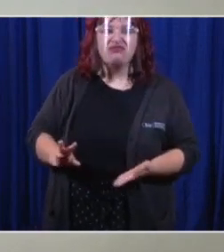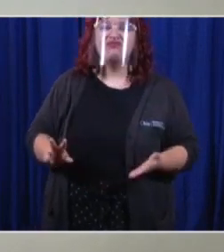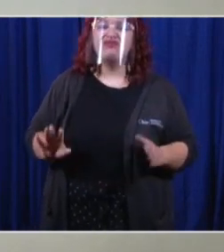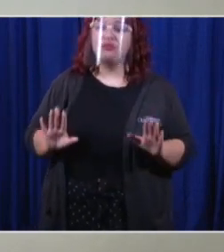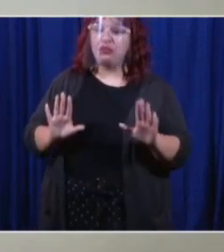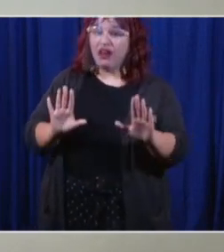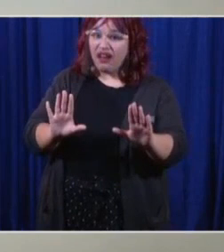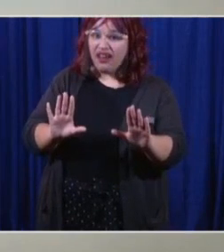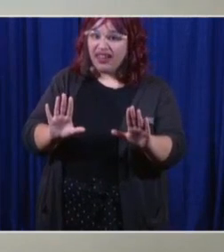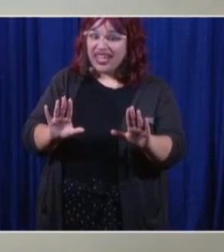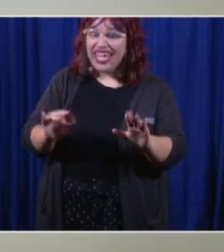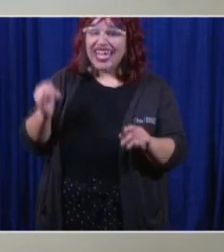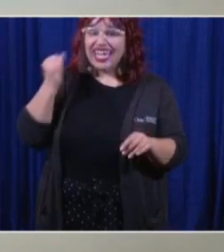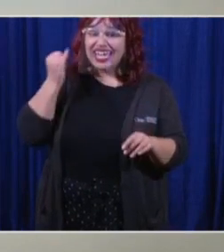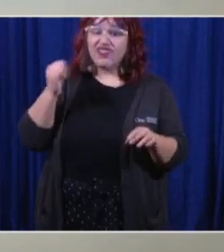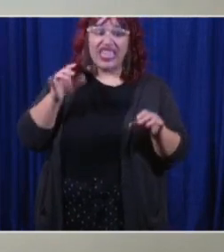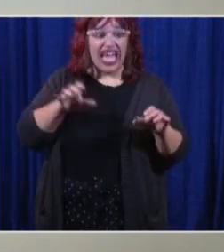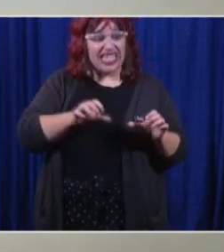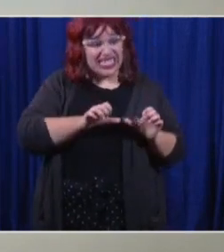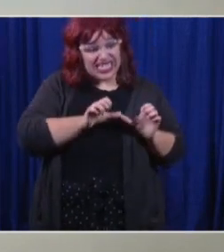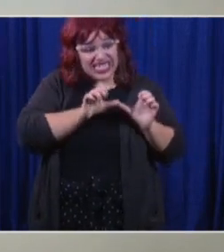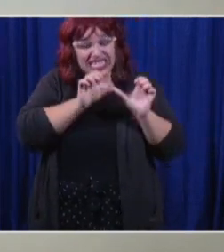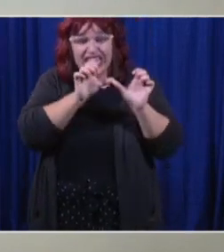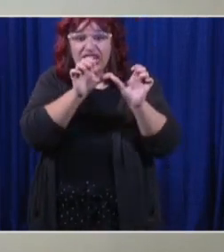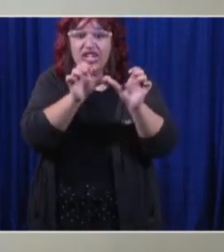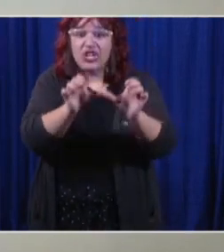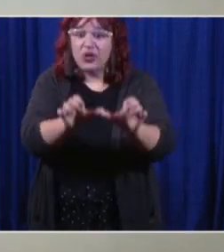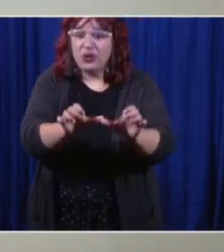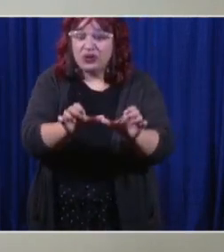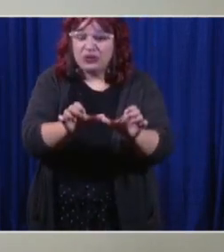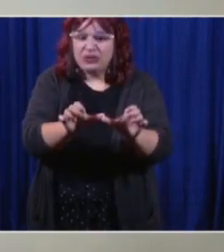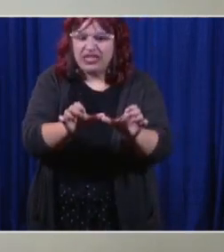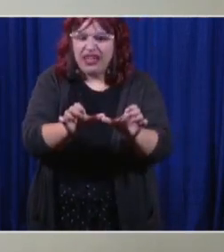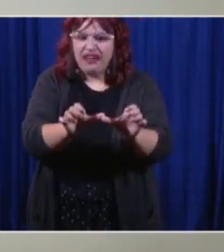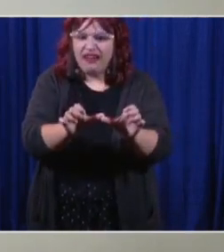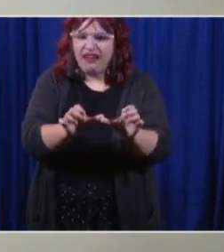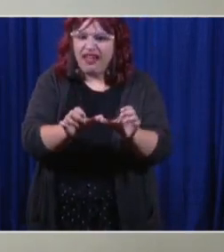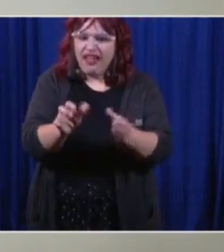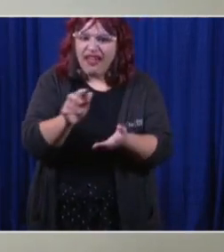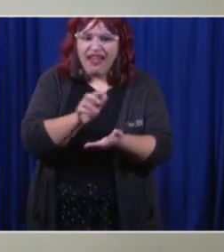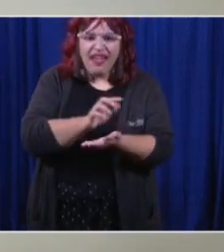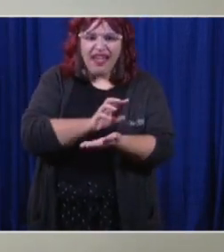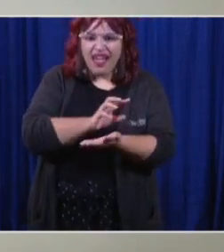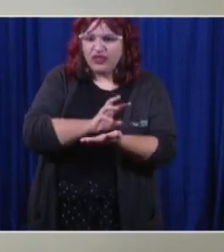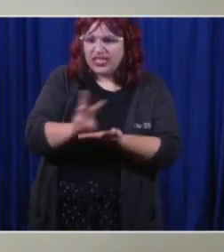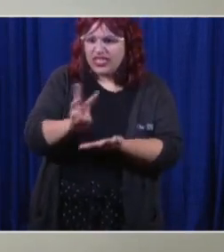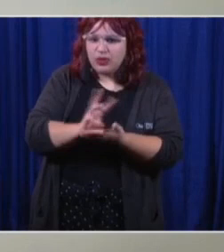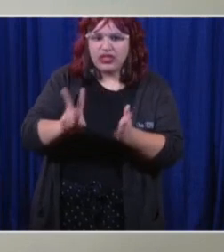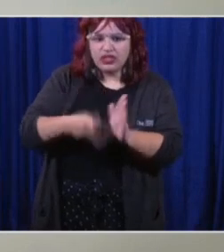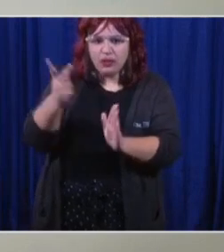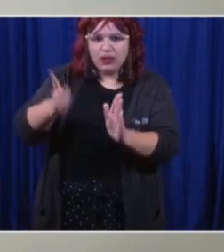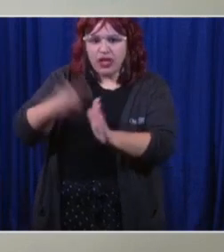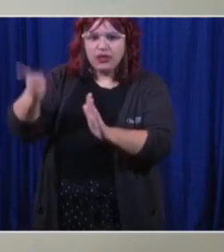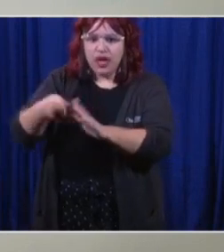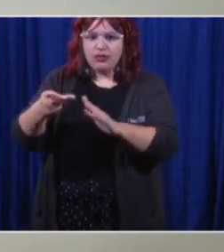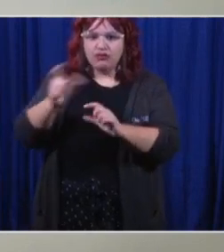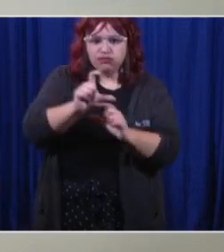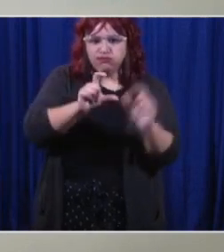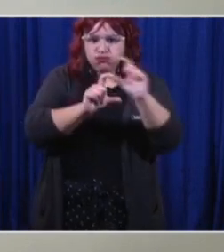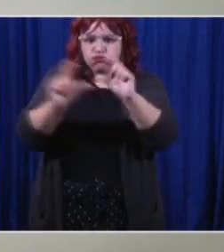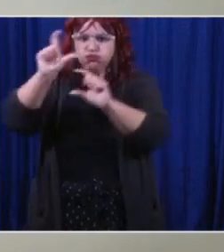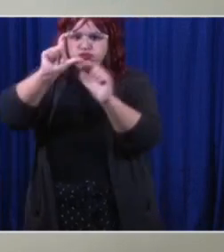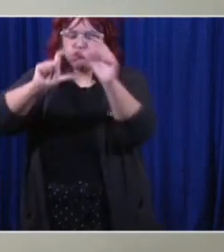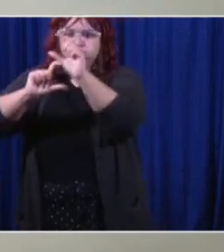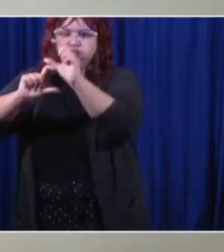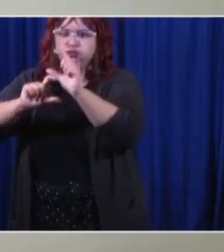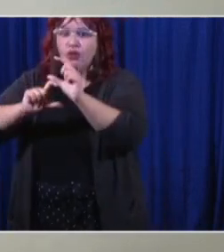really continue to accelerate it, and in fact, the doubling time went from 21 days to 14 days,